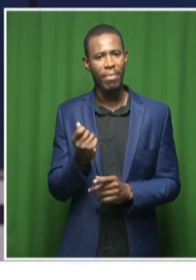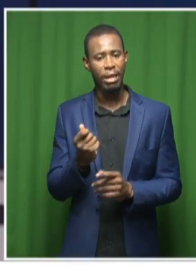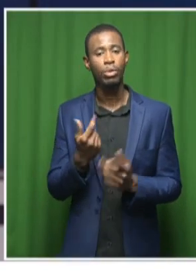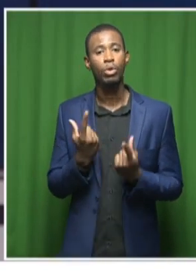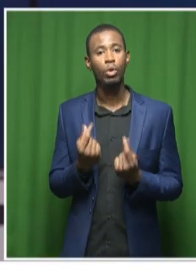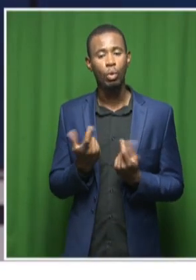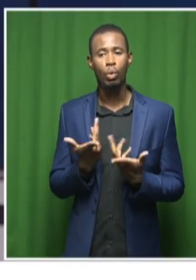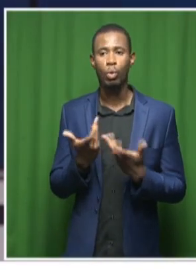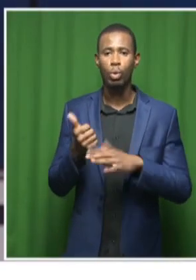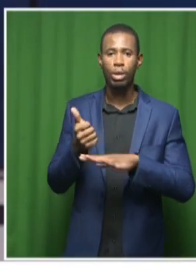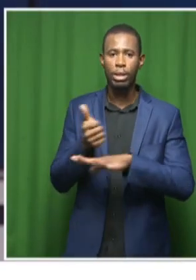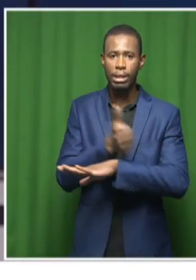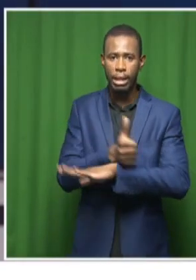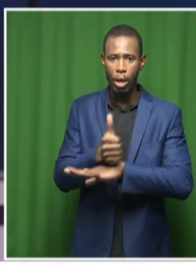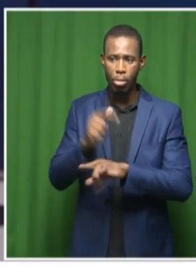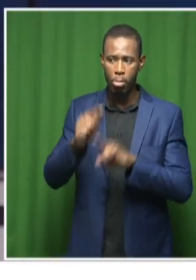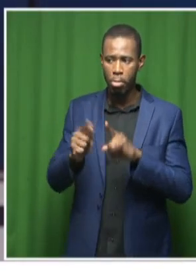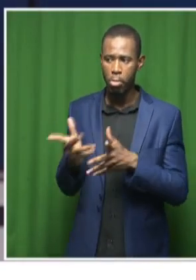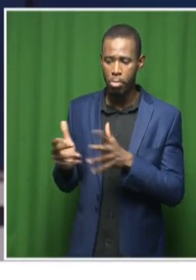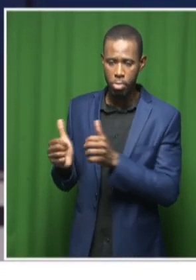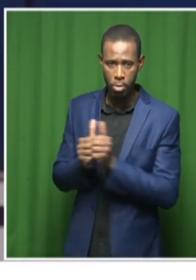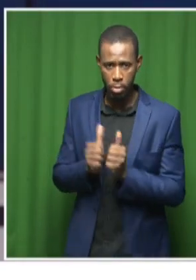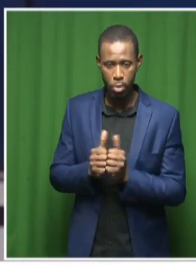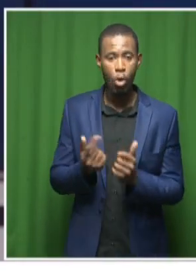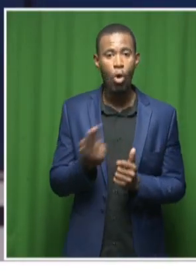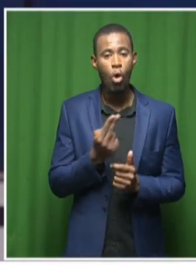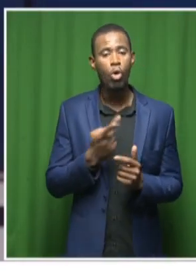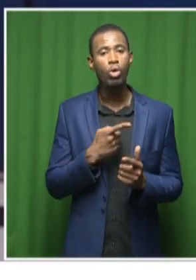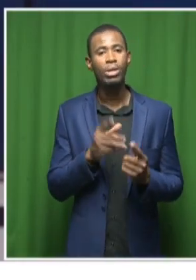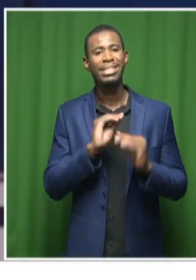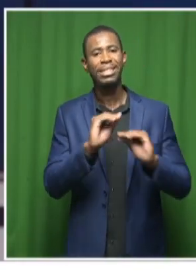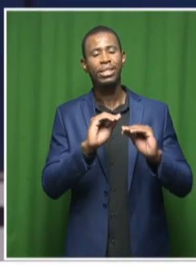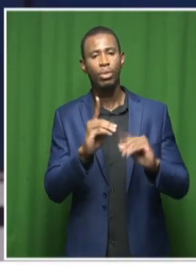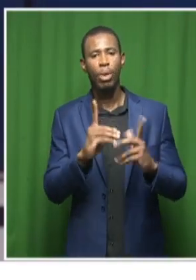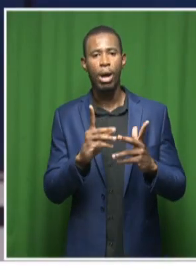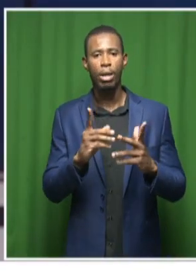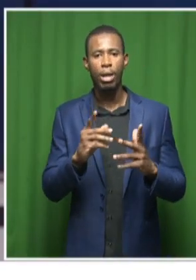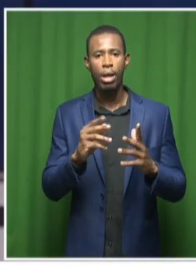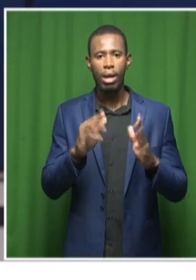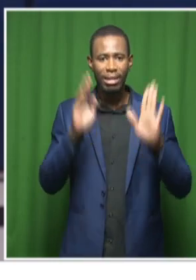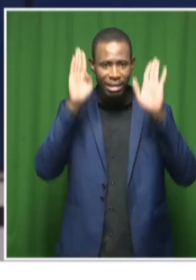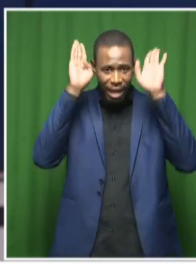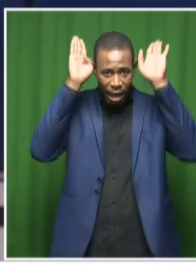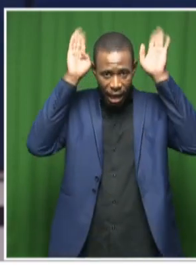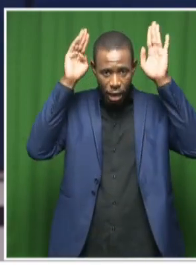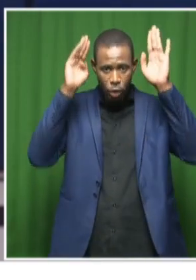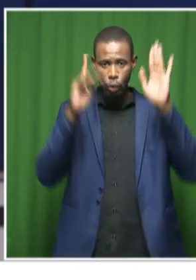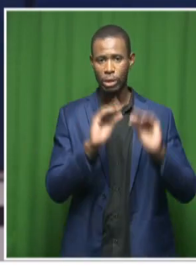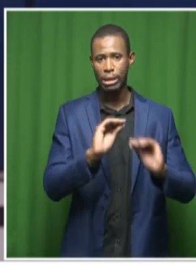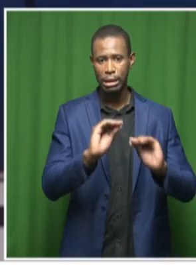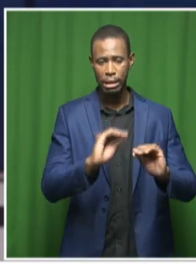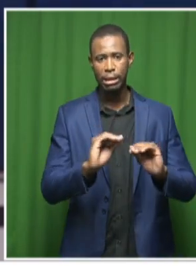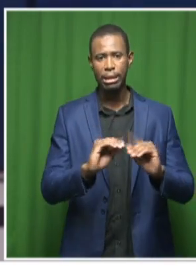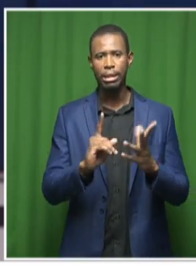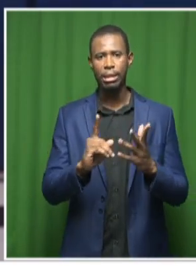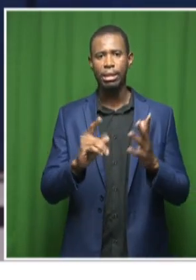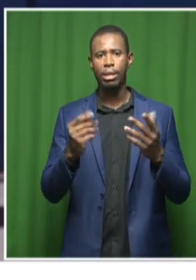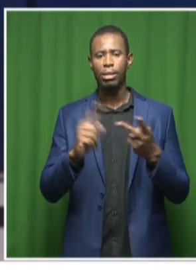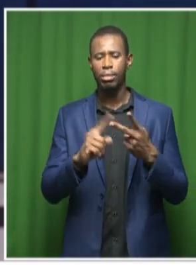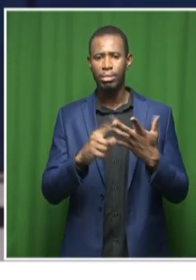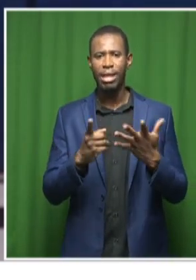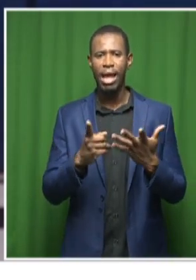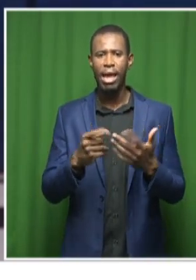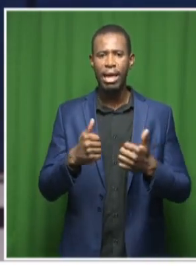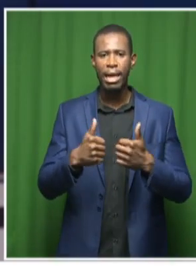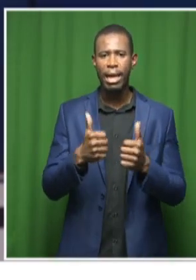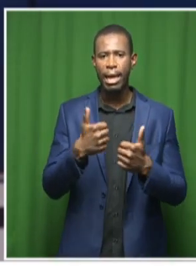elevated into gaming design and also animation, you know, because that's why we call it the film and digital skills, because we really just want to encourage young people